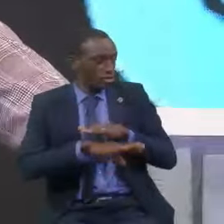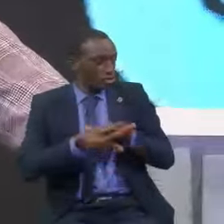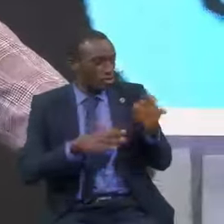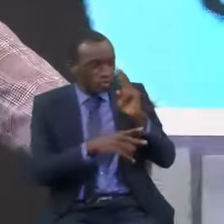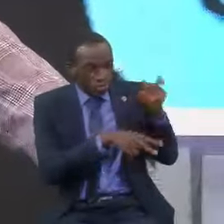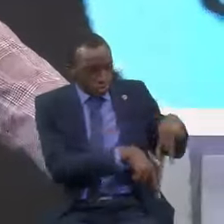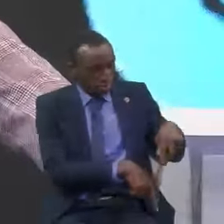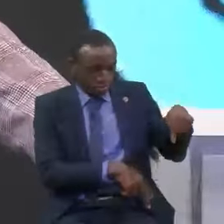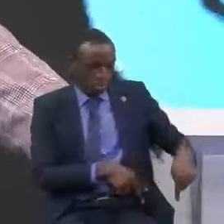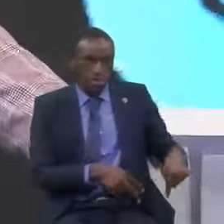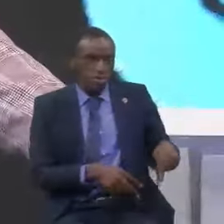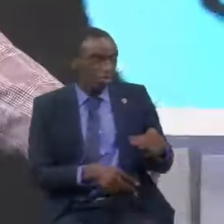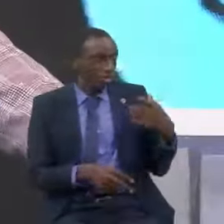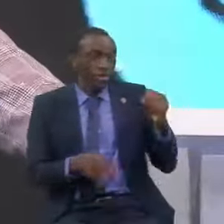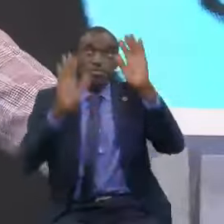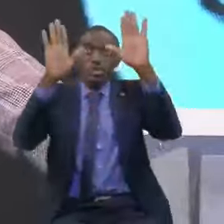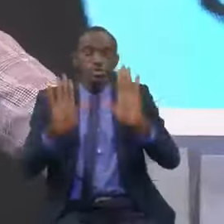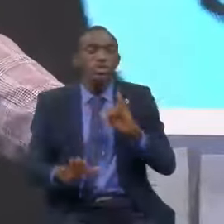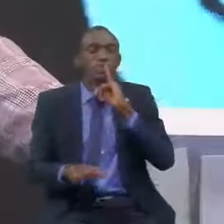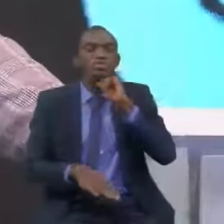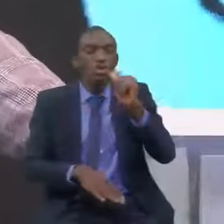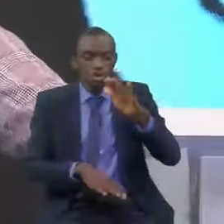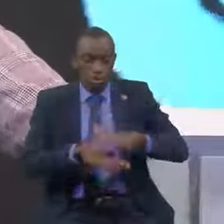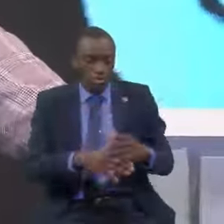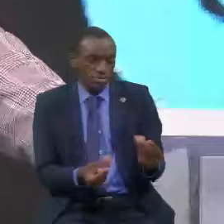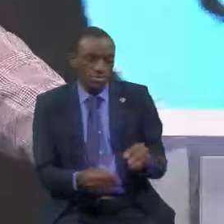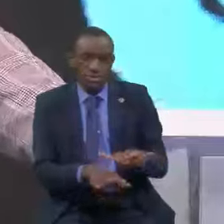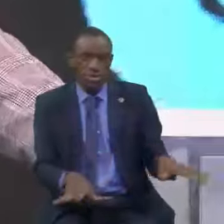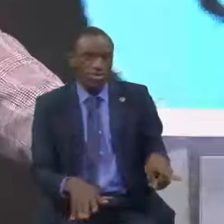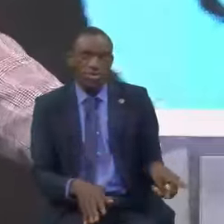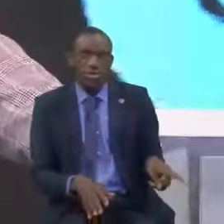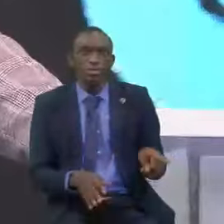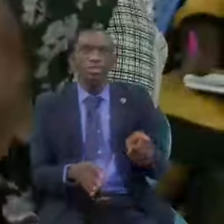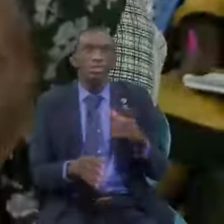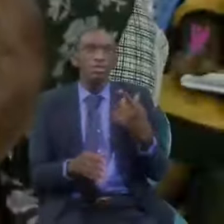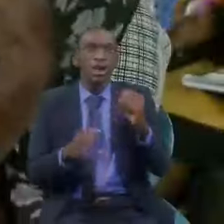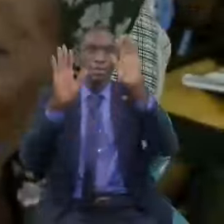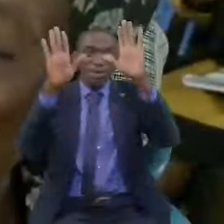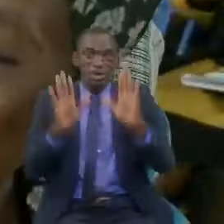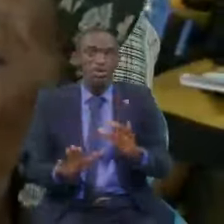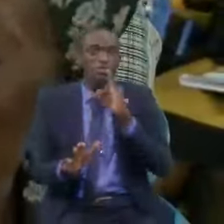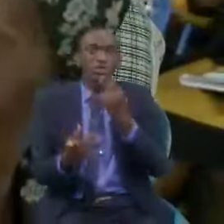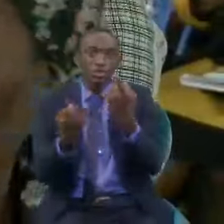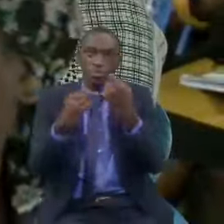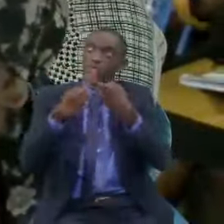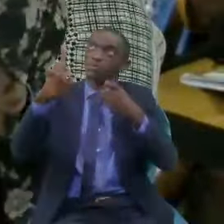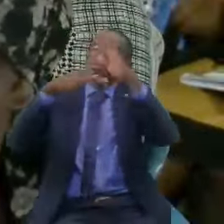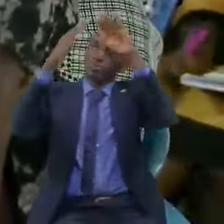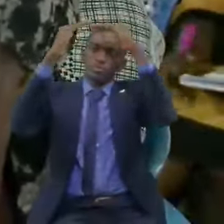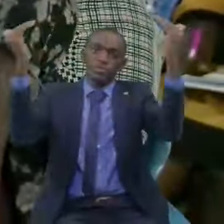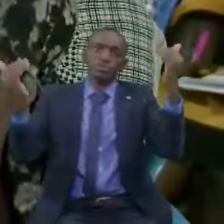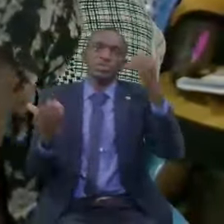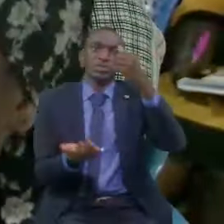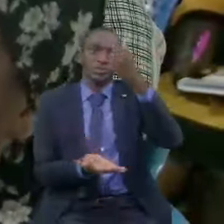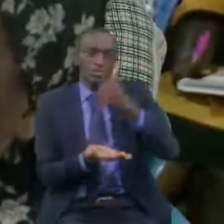is not on the ground. Look up. Your miracle is coming from above. Yeah. Don't look